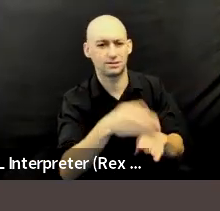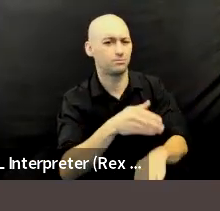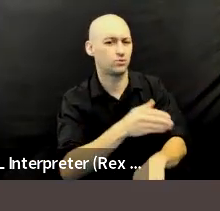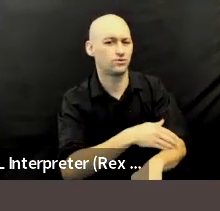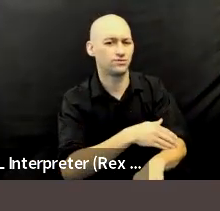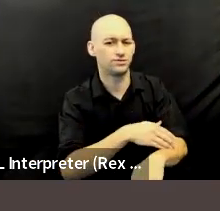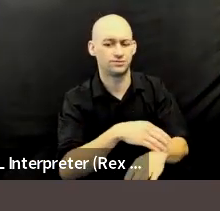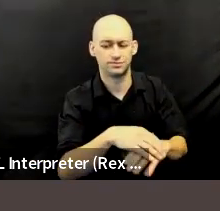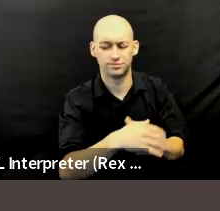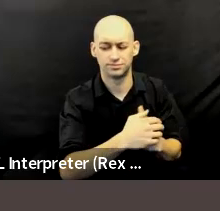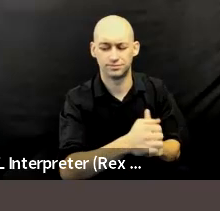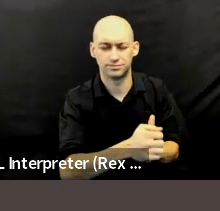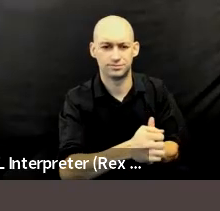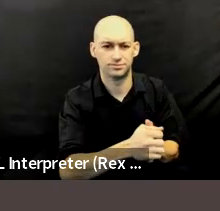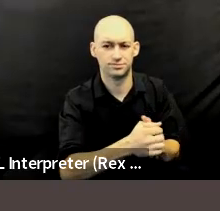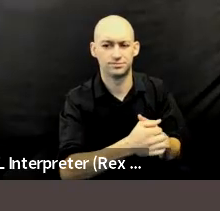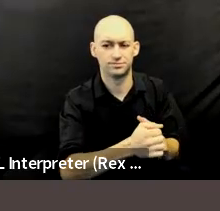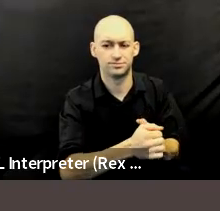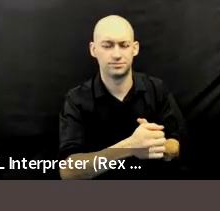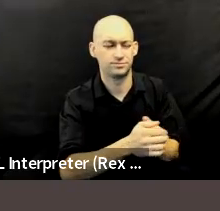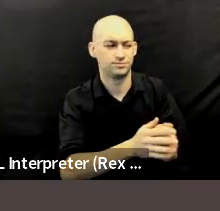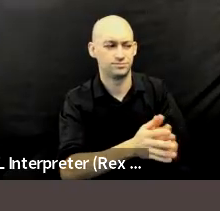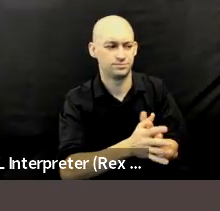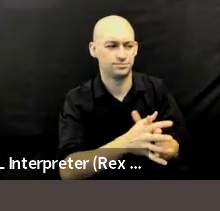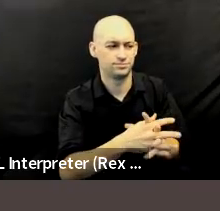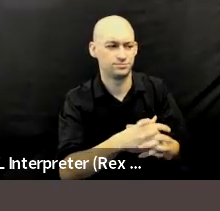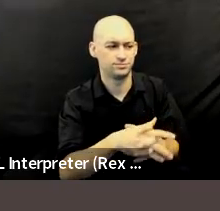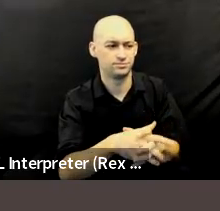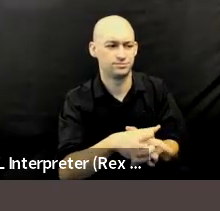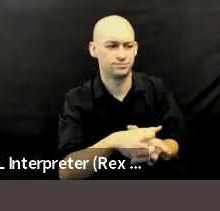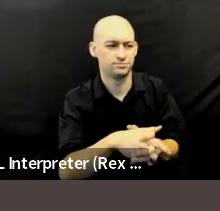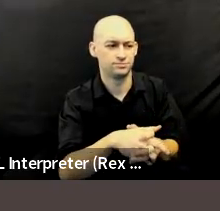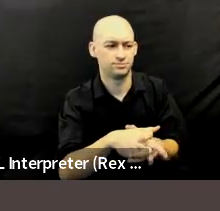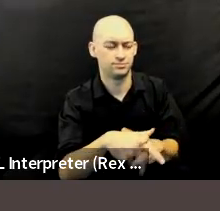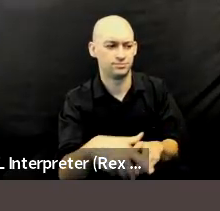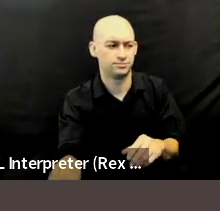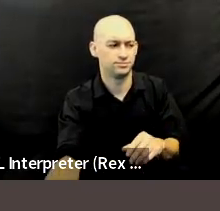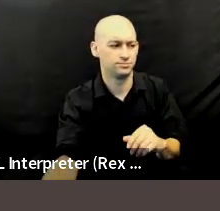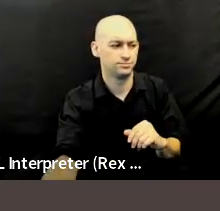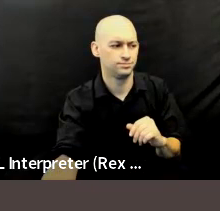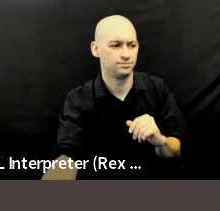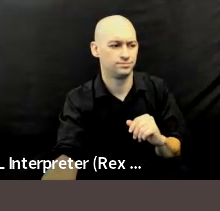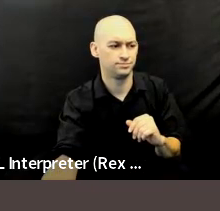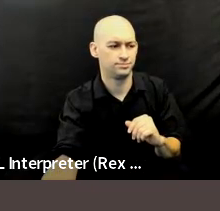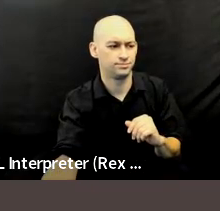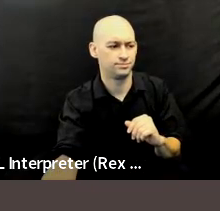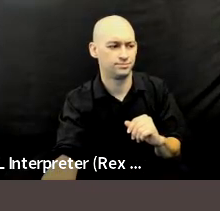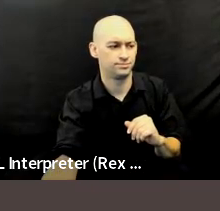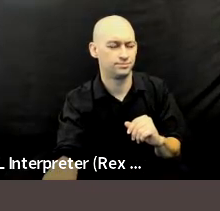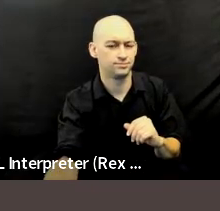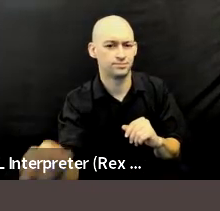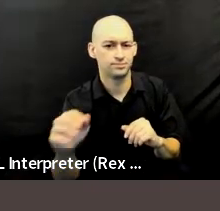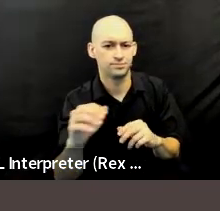we can look at additional improvements that we can implement into 2 existing Caltrans shop projects that we have in